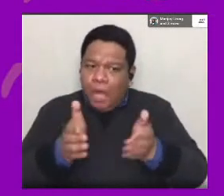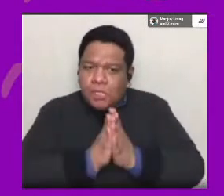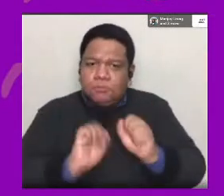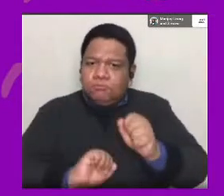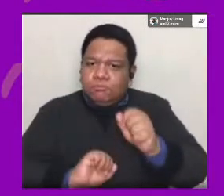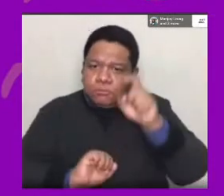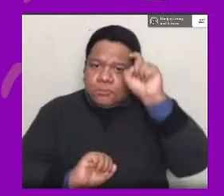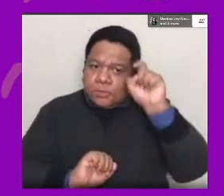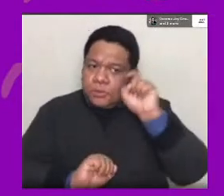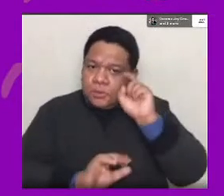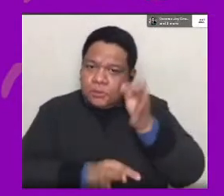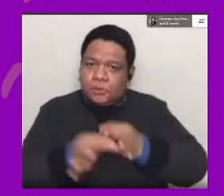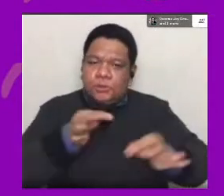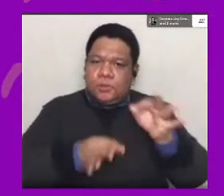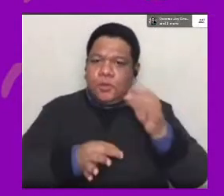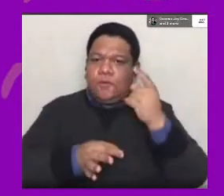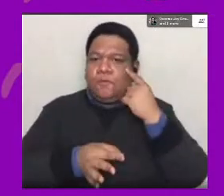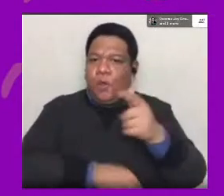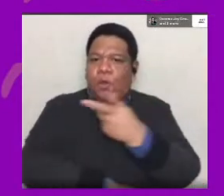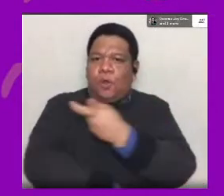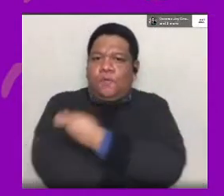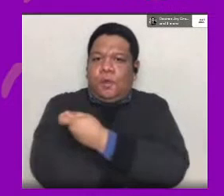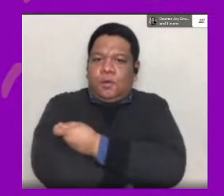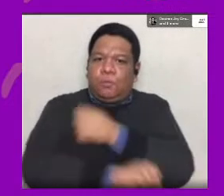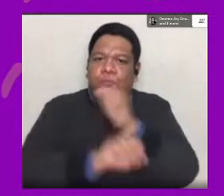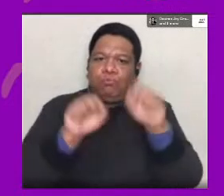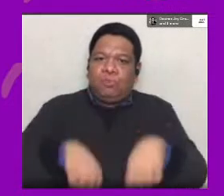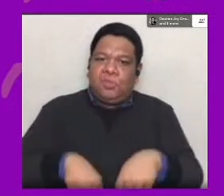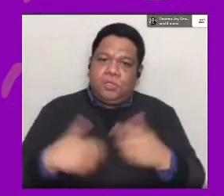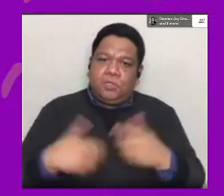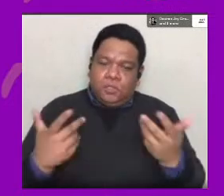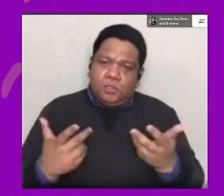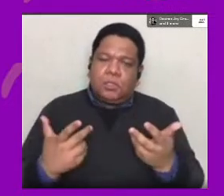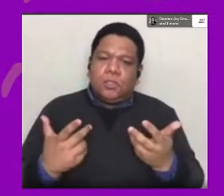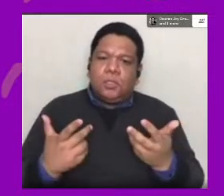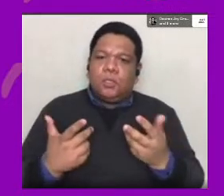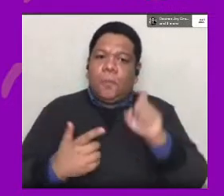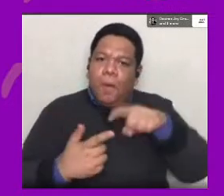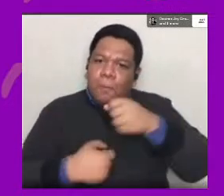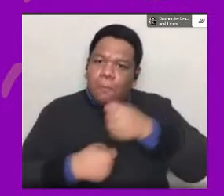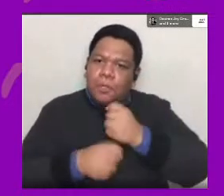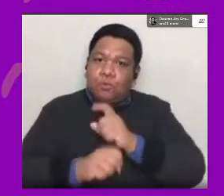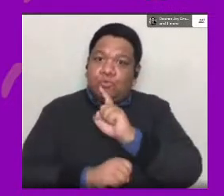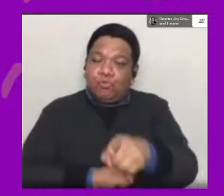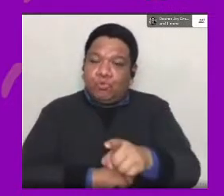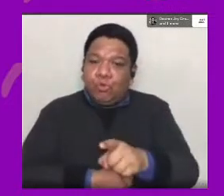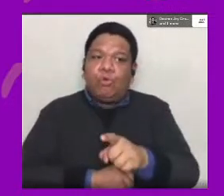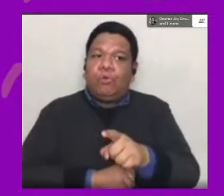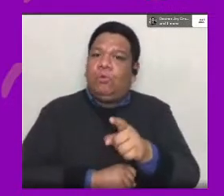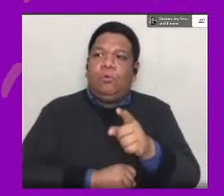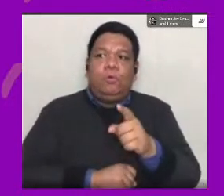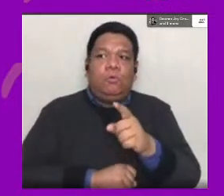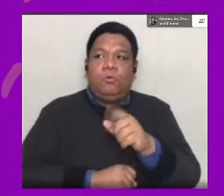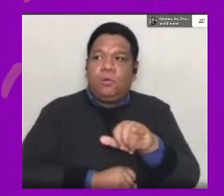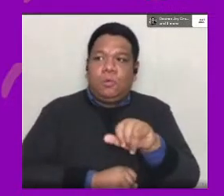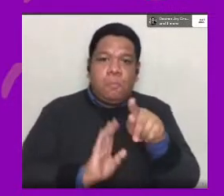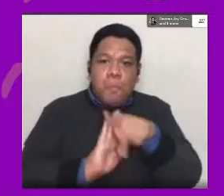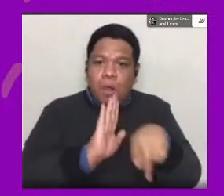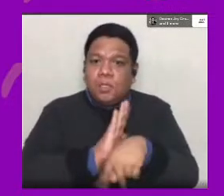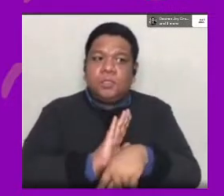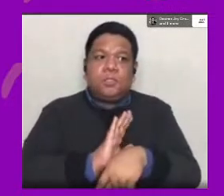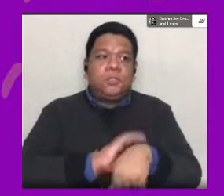in exchange for the COVID-19 vaccine. We must ensure that policies and interagency